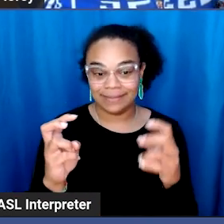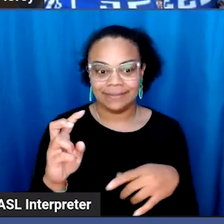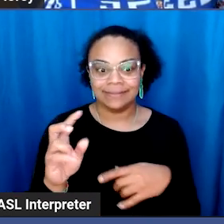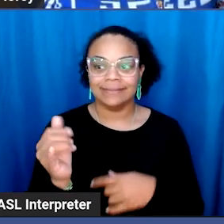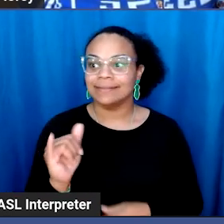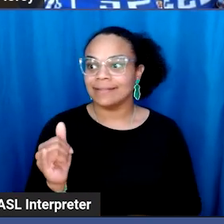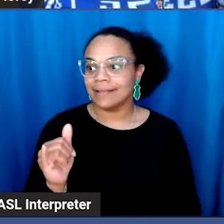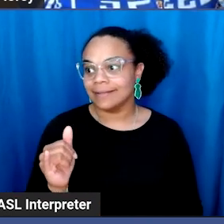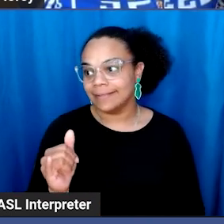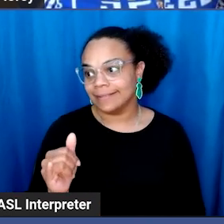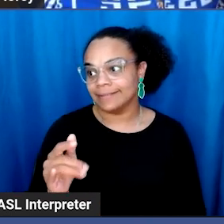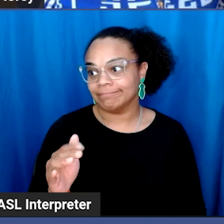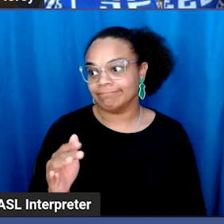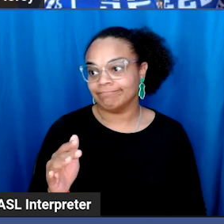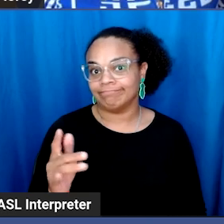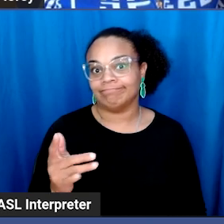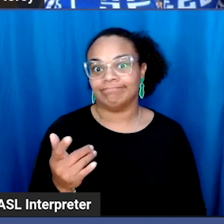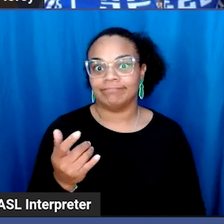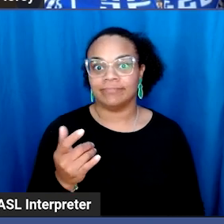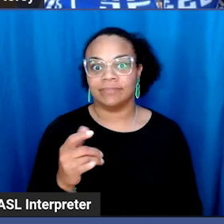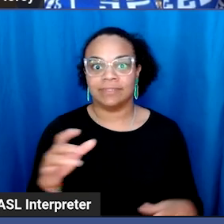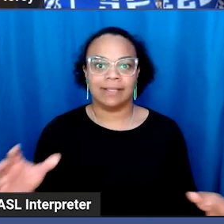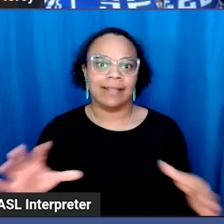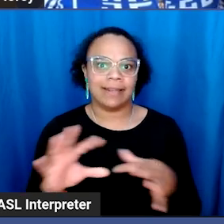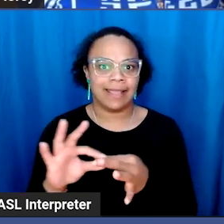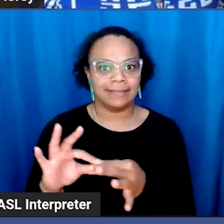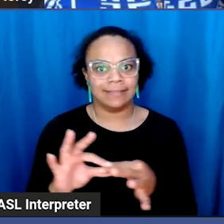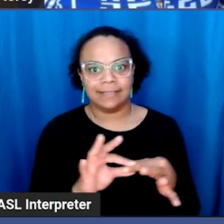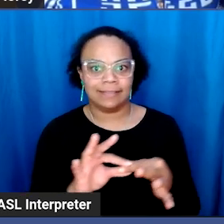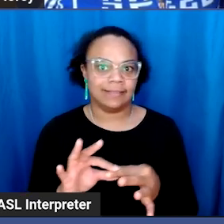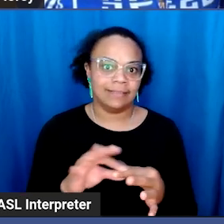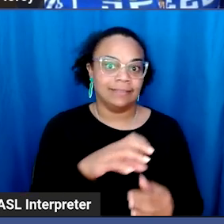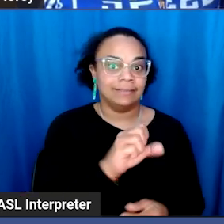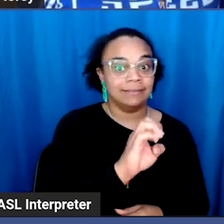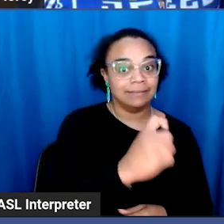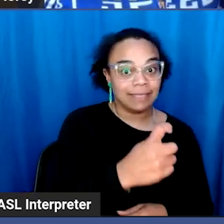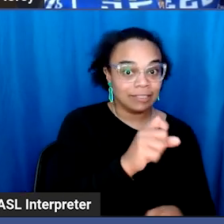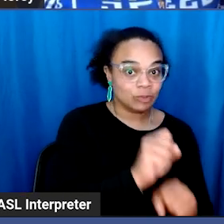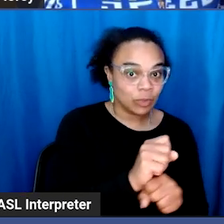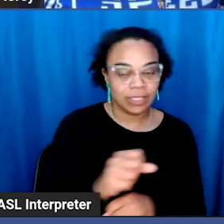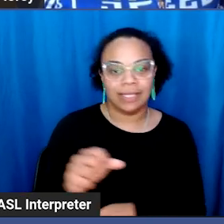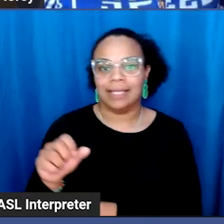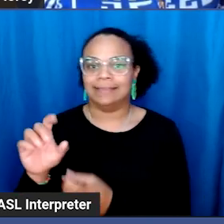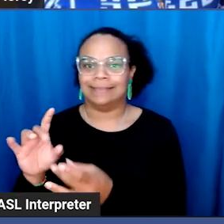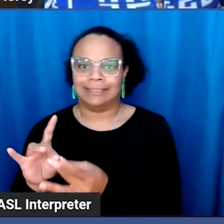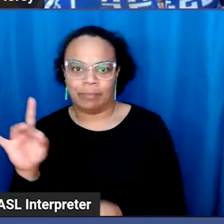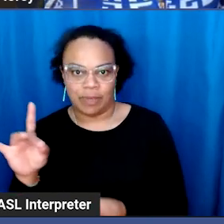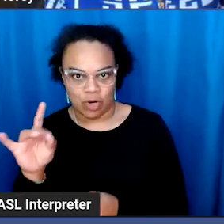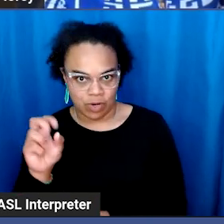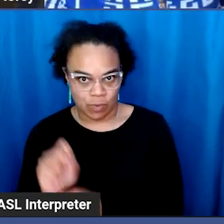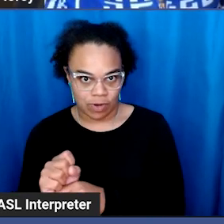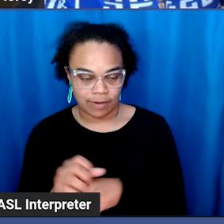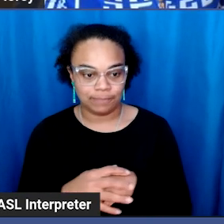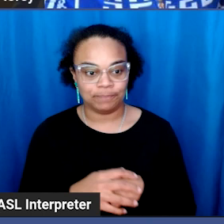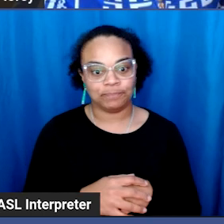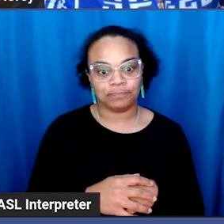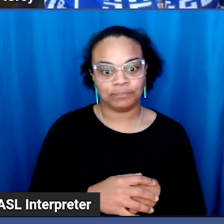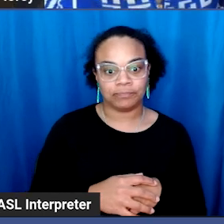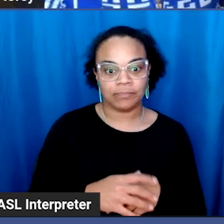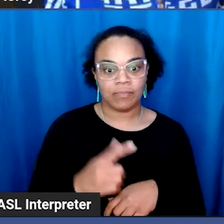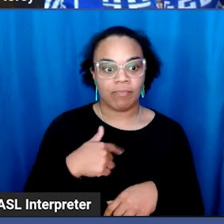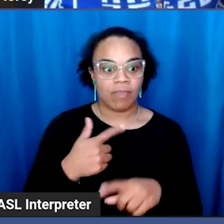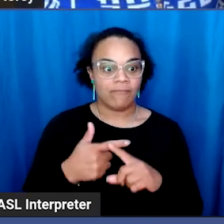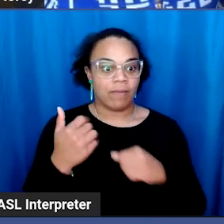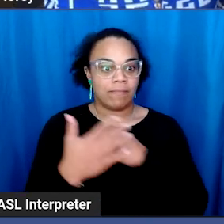like kind of drawing the correlations between sex work and spirit work. Um, I come from